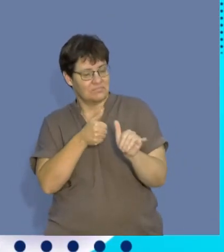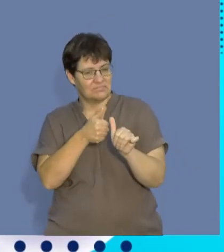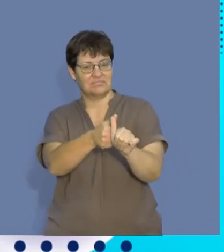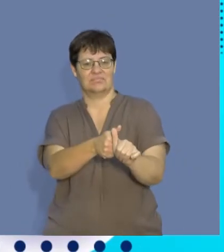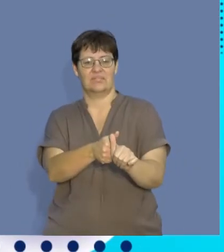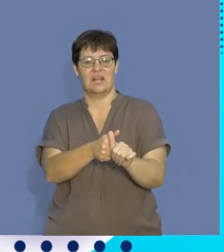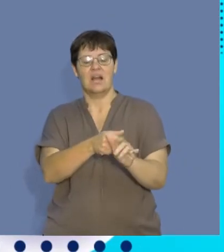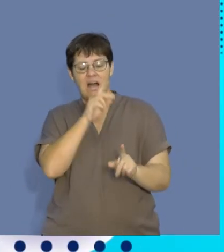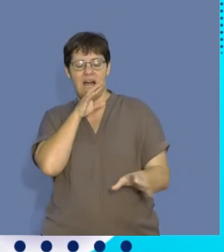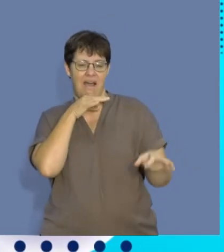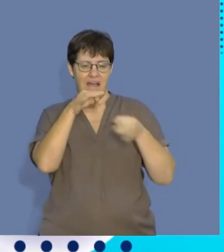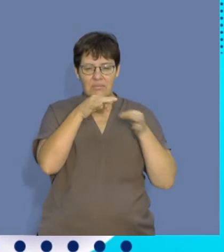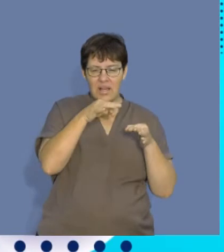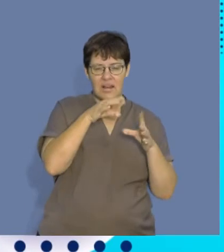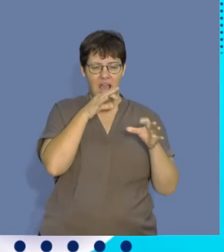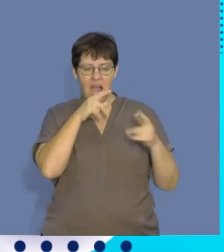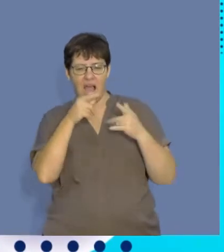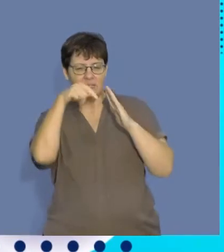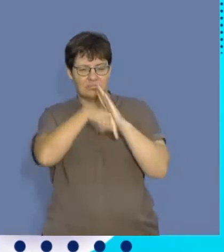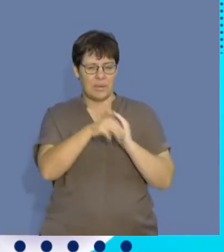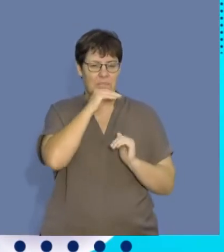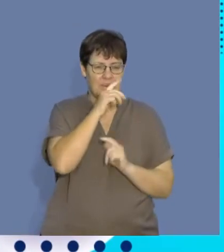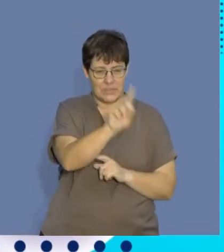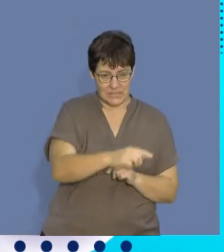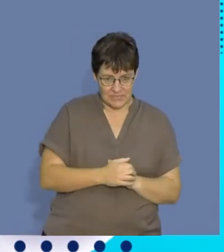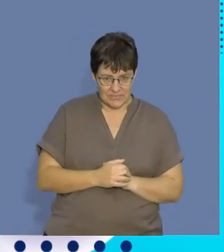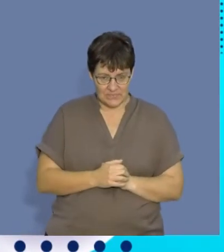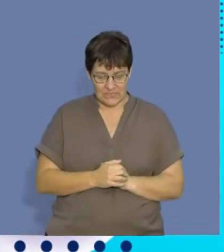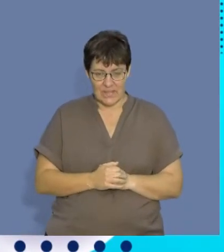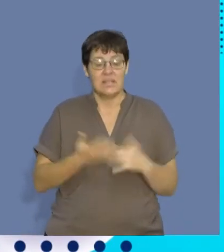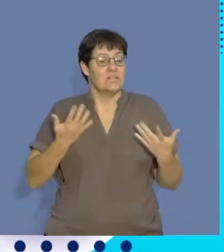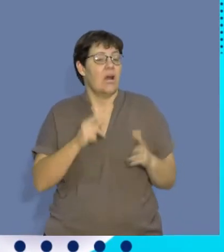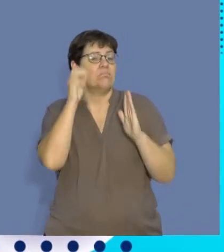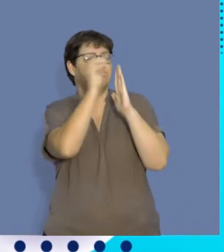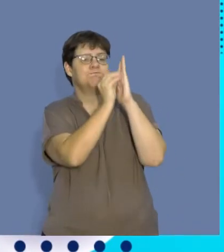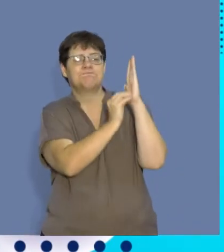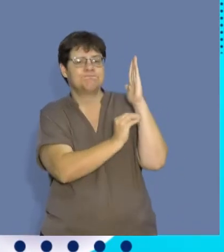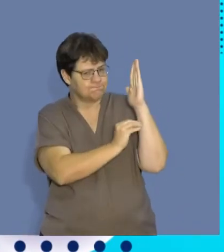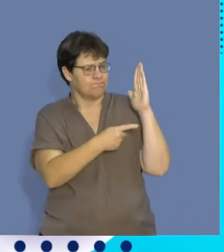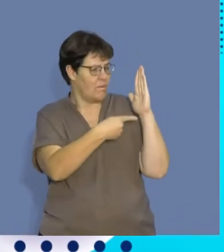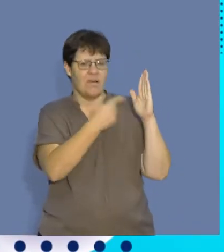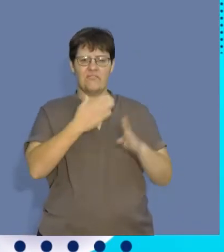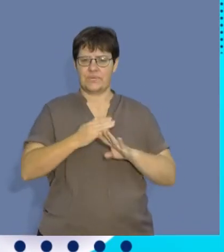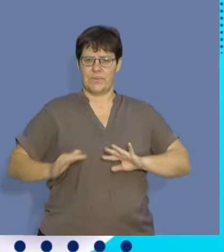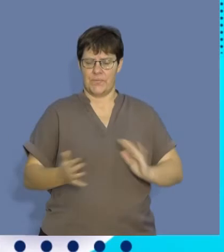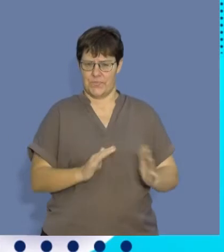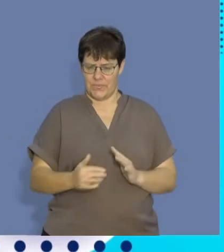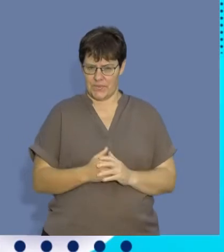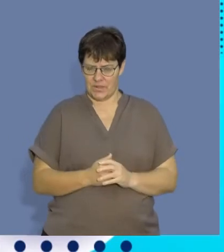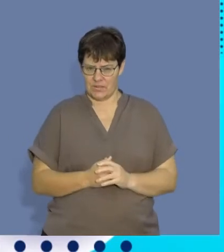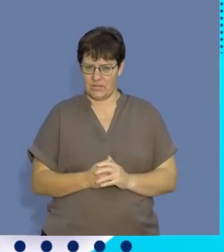our definitions. But for now, we're going to look at how do we then write down these functions in terms